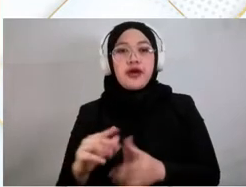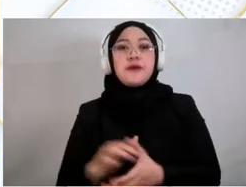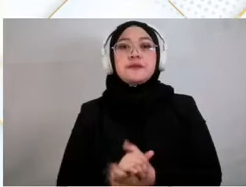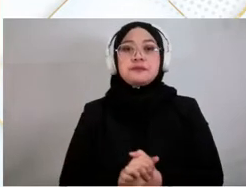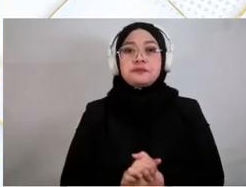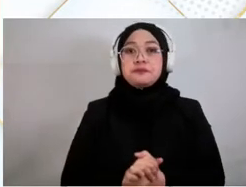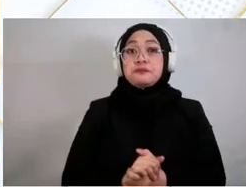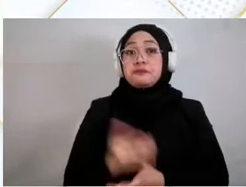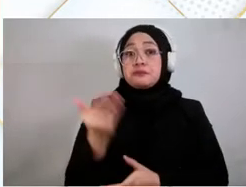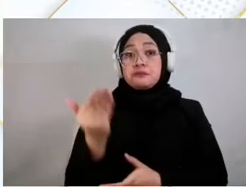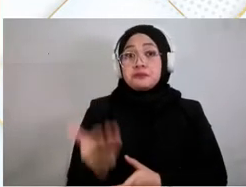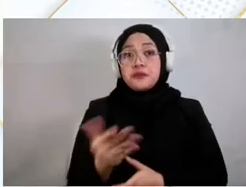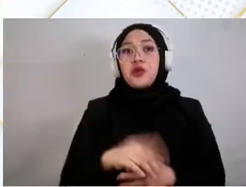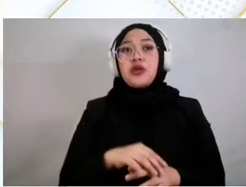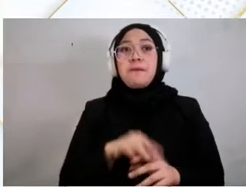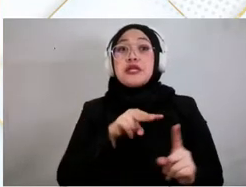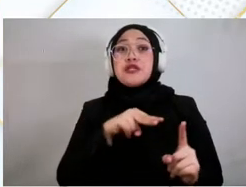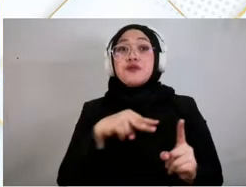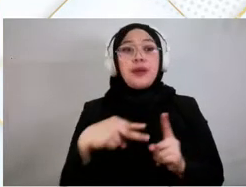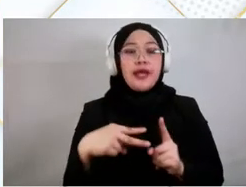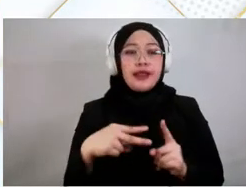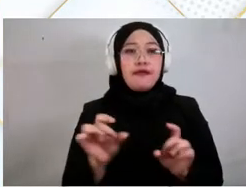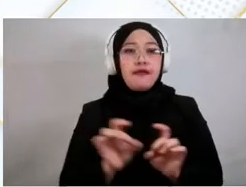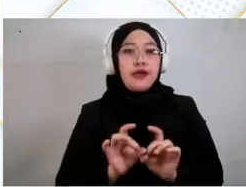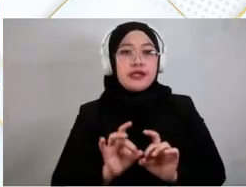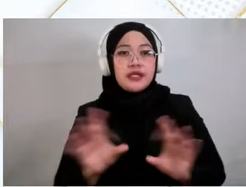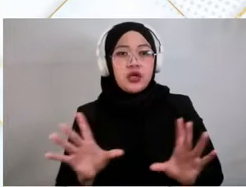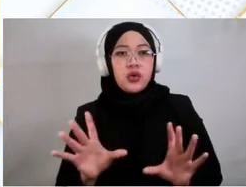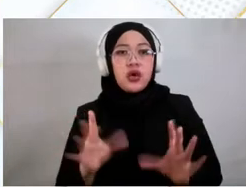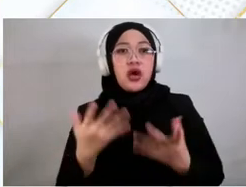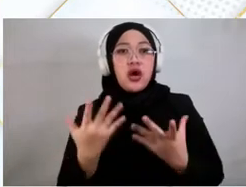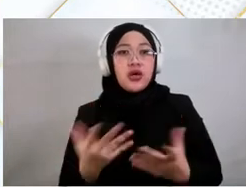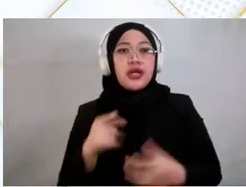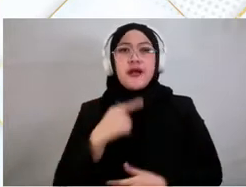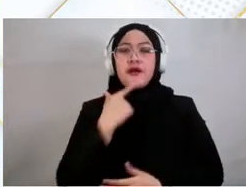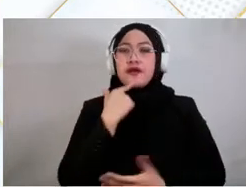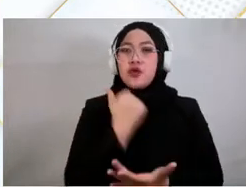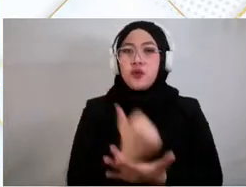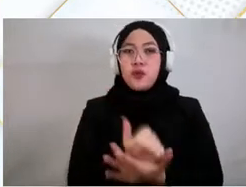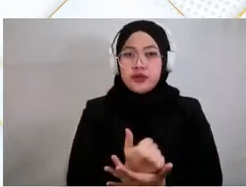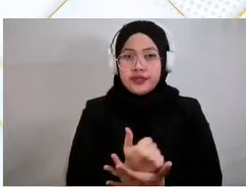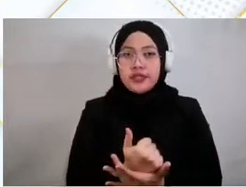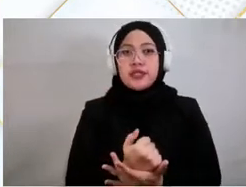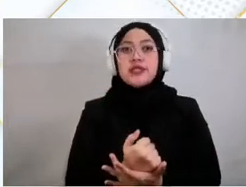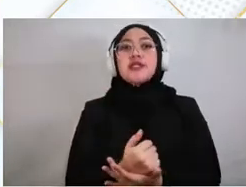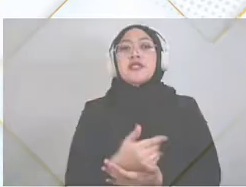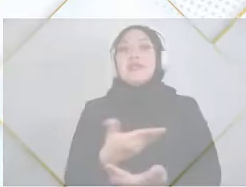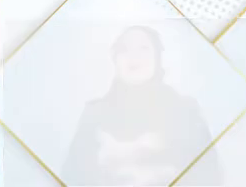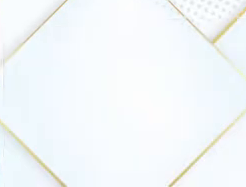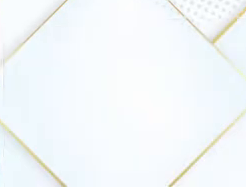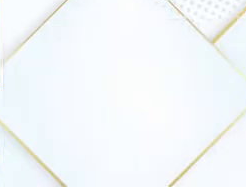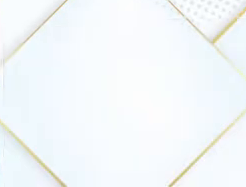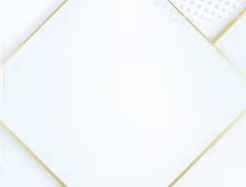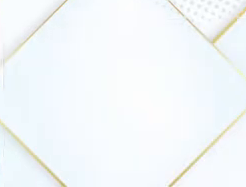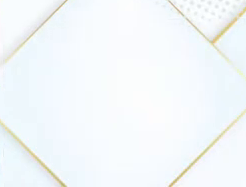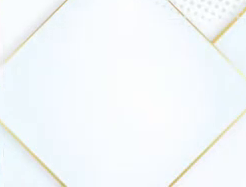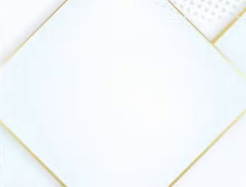also have a perspective on how it is so important to increase knowledge and capabilities